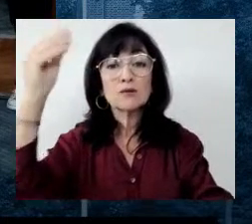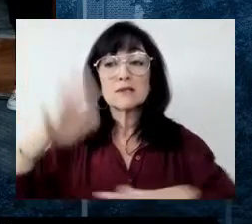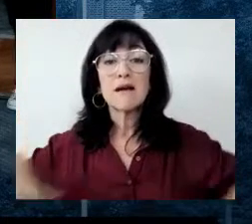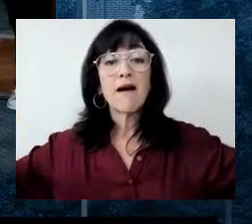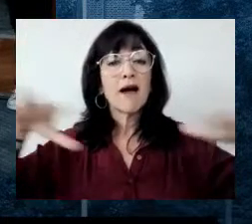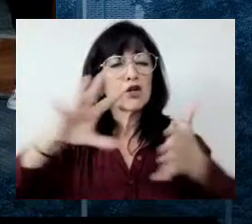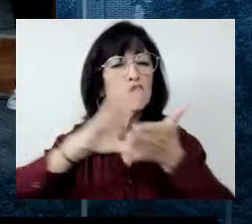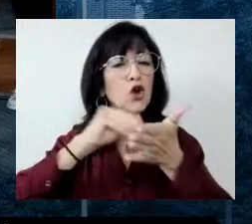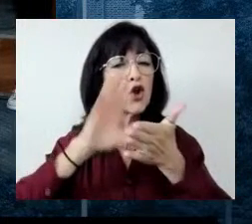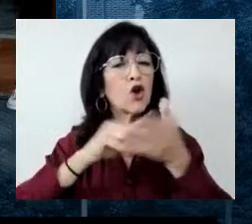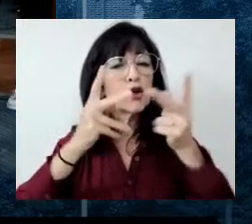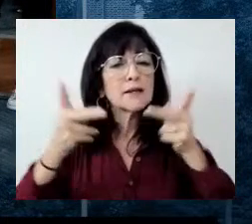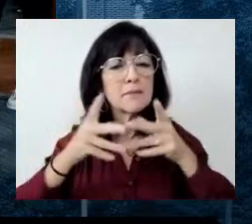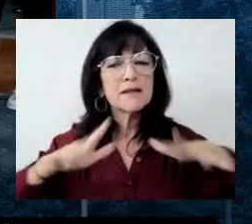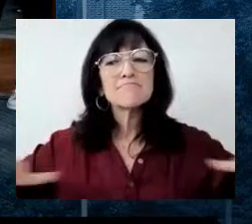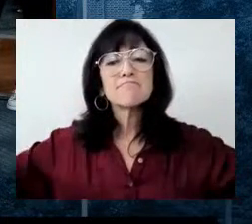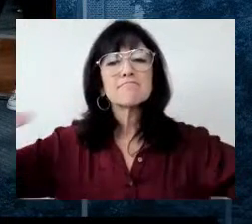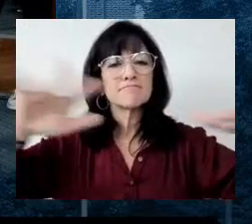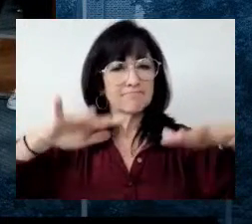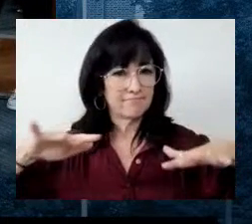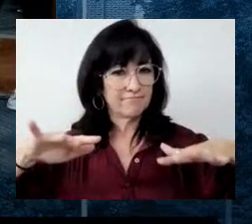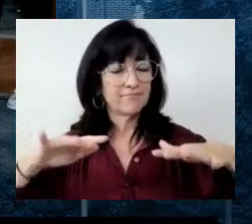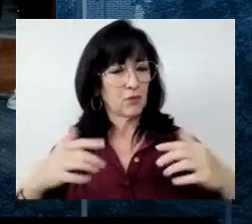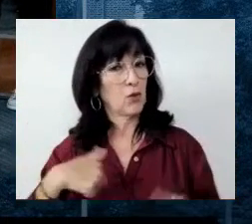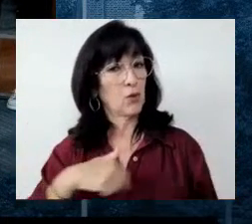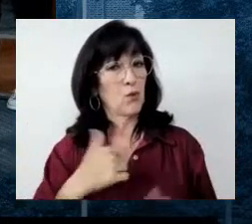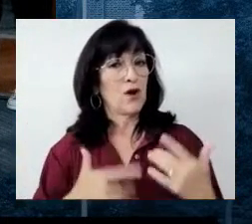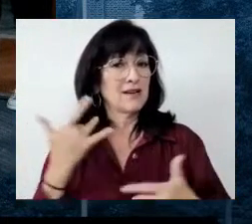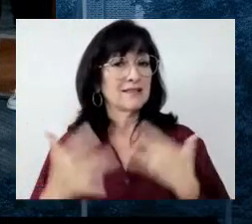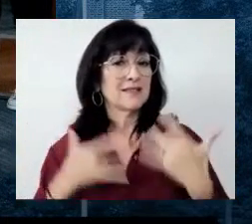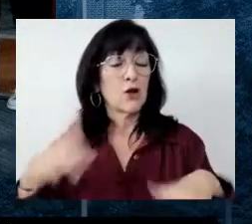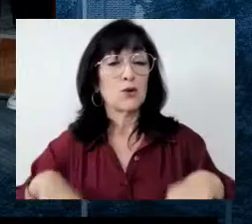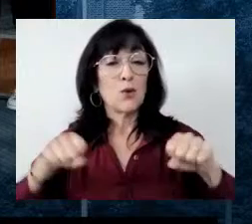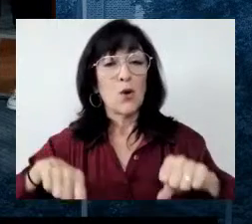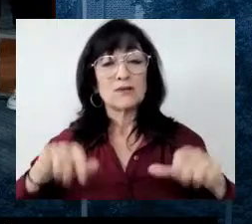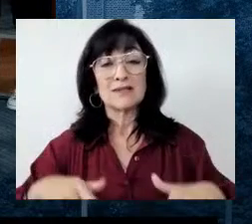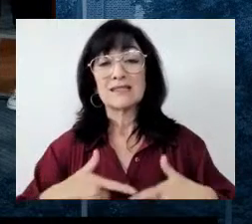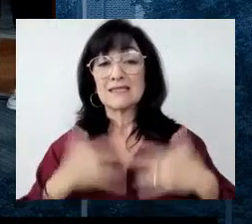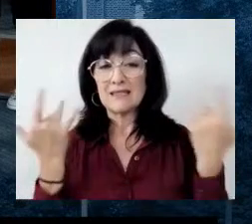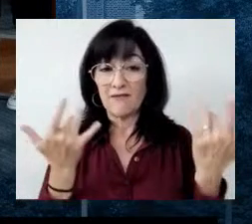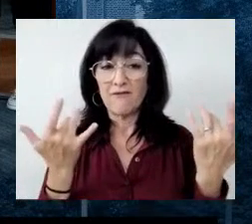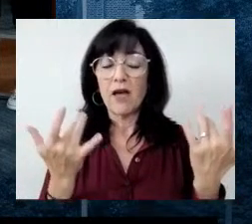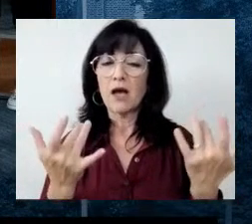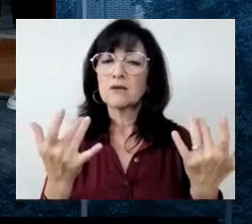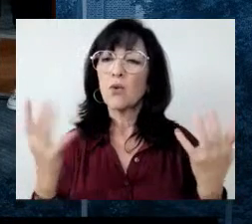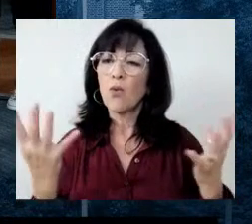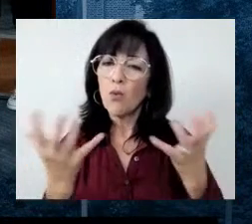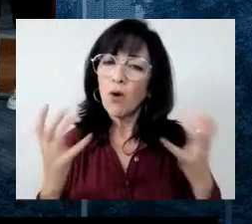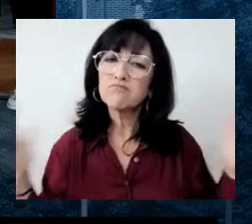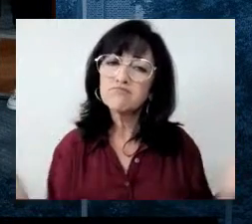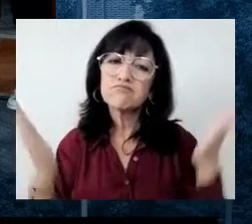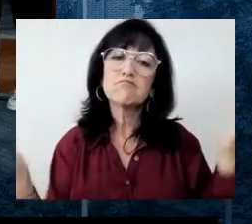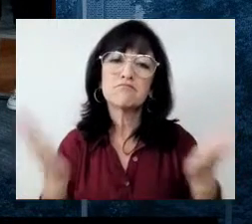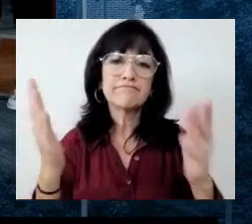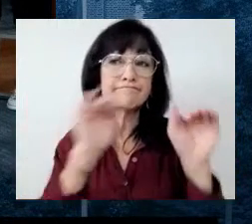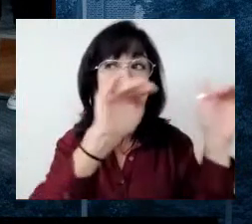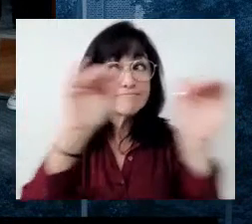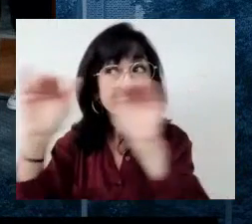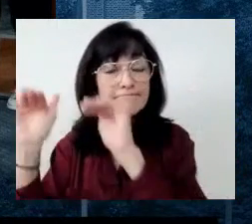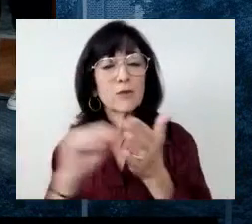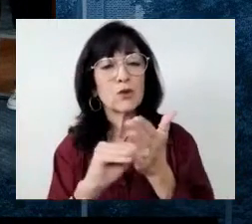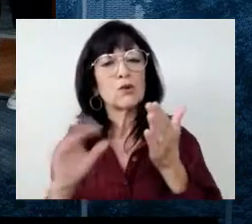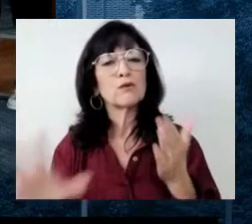program. We're excited to host this event and encourage students to keep their school grounds litter-free, while also raising